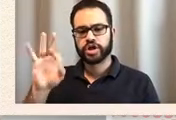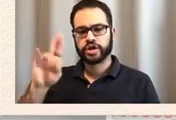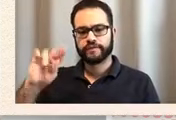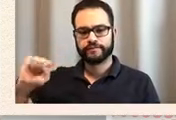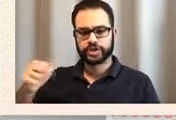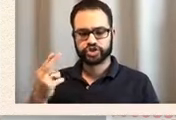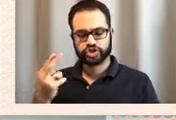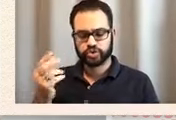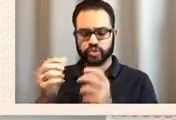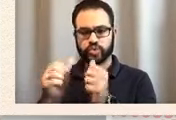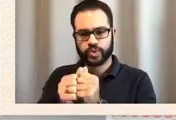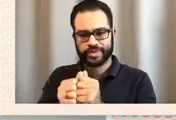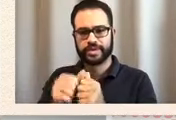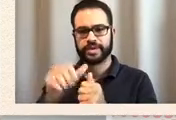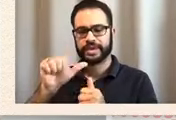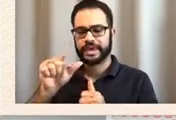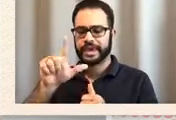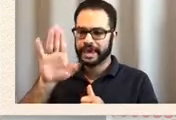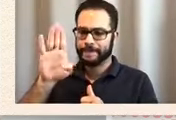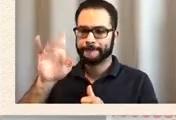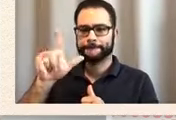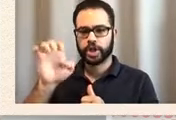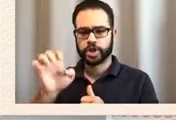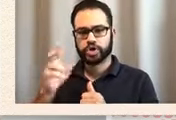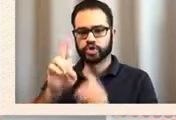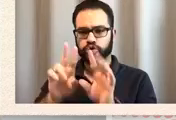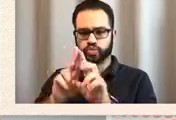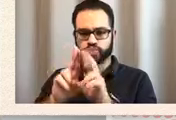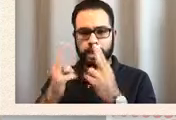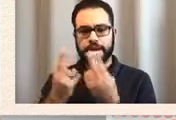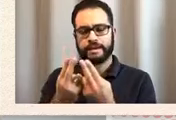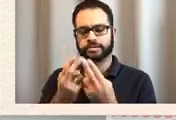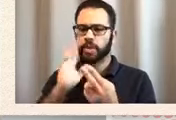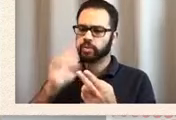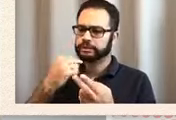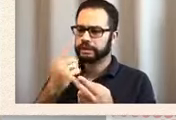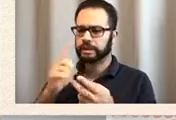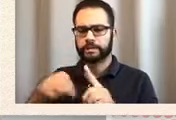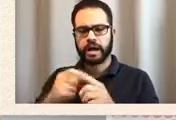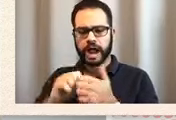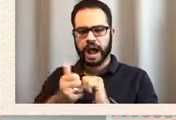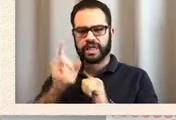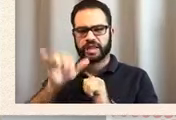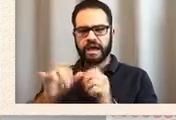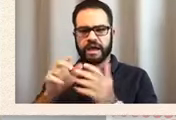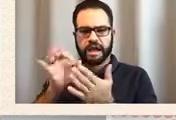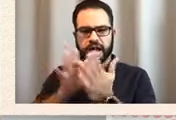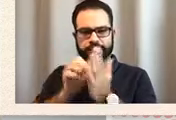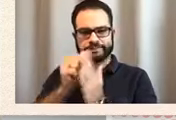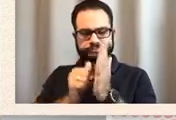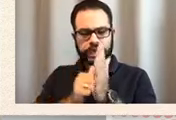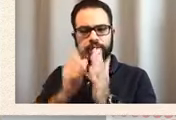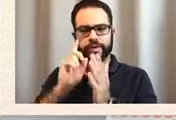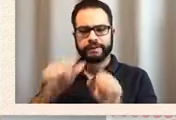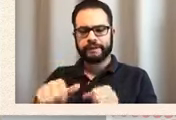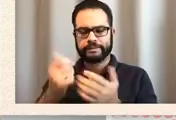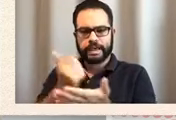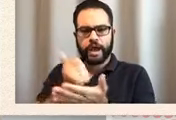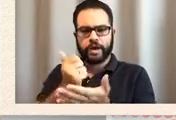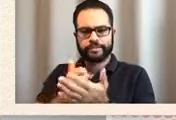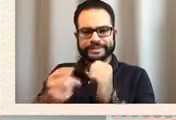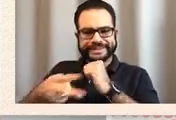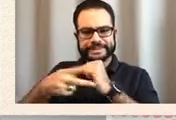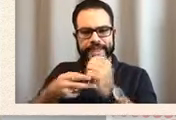today about how Able accounts can help us save money tax-free without impacting individuals'